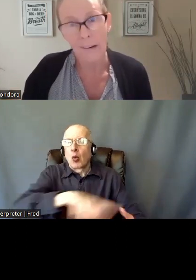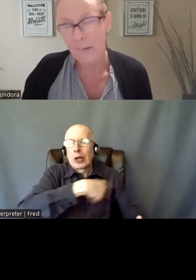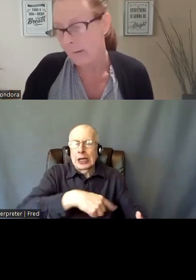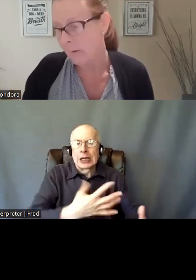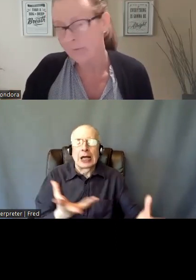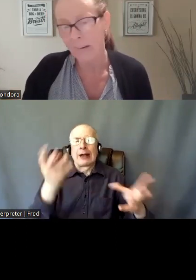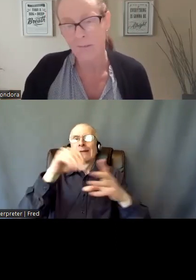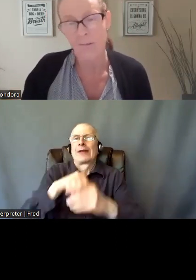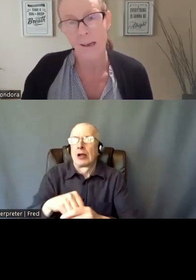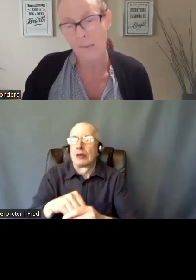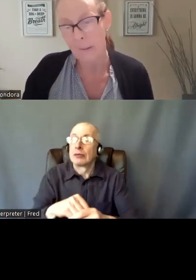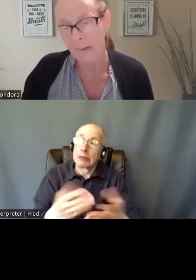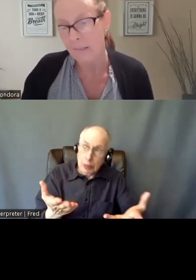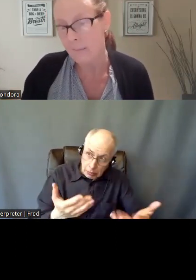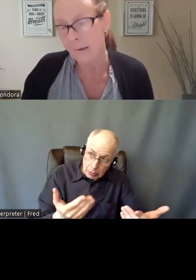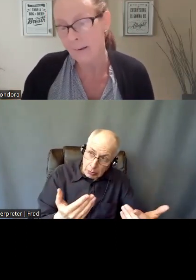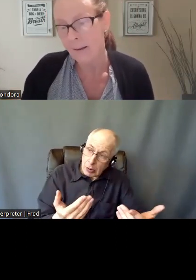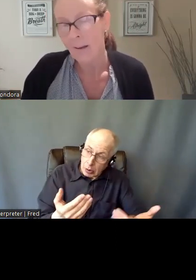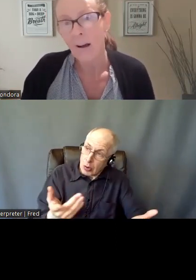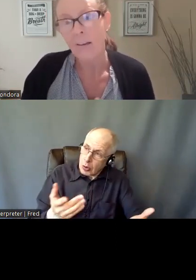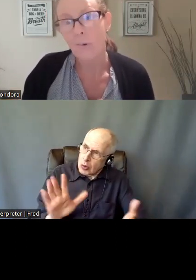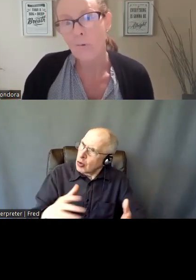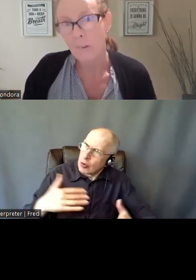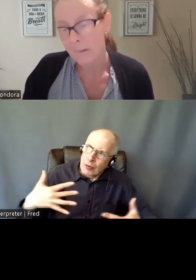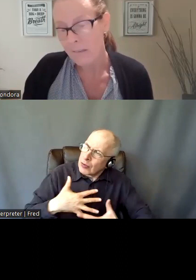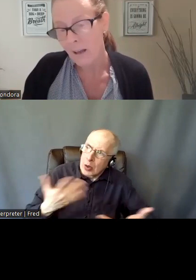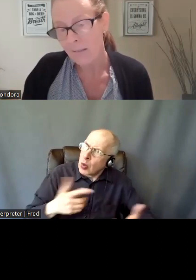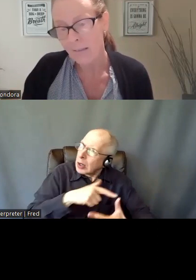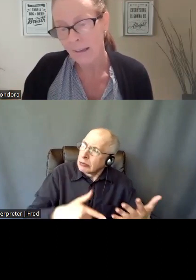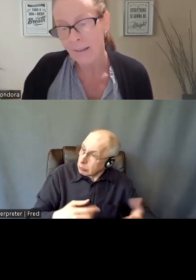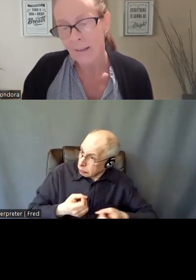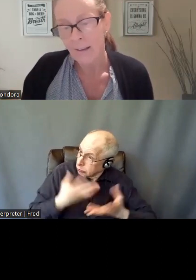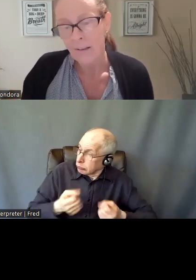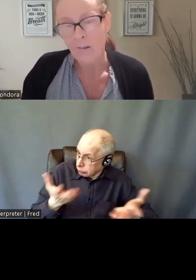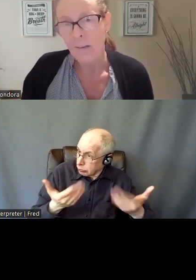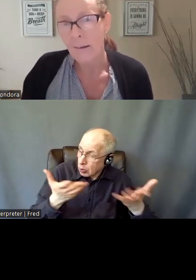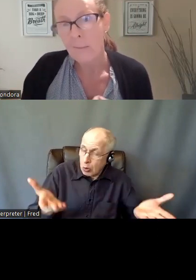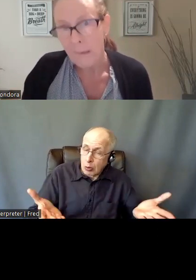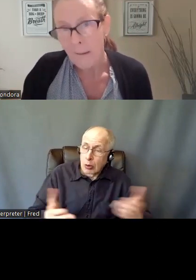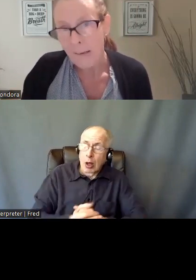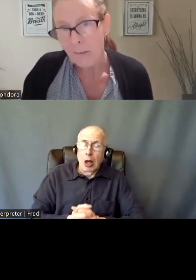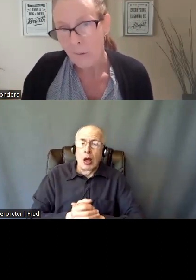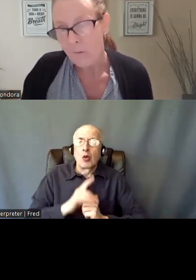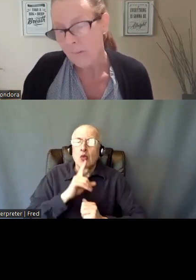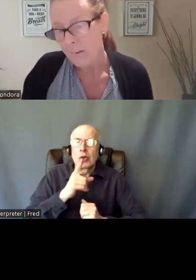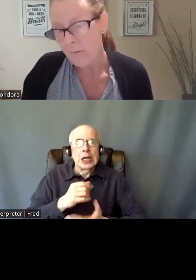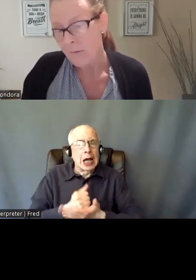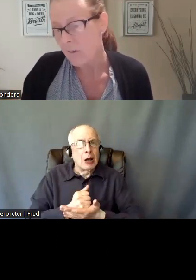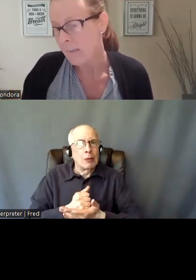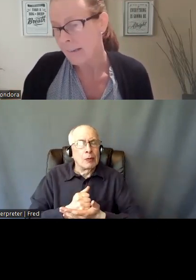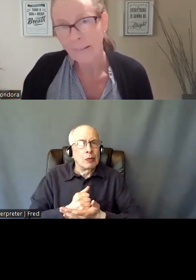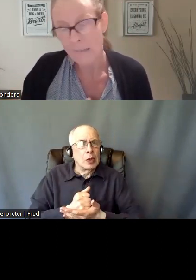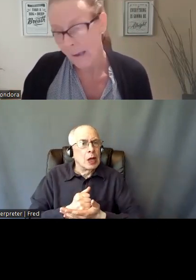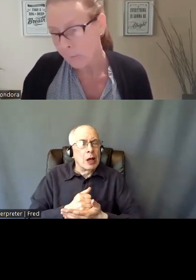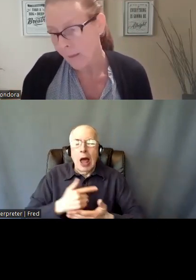our very real fears as parents. It made a huge difference to us that she never minimized those fears.